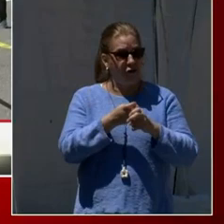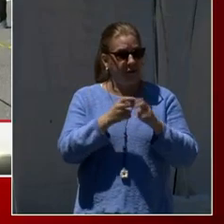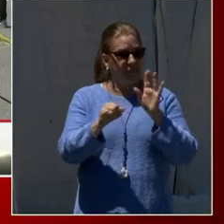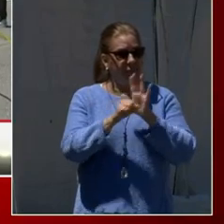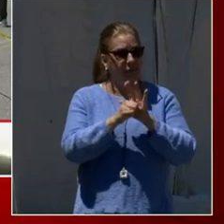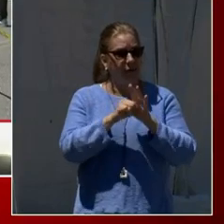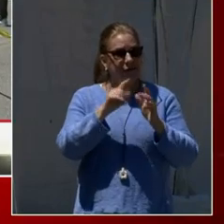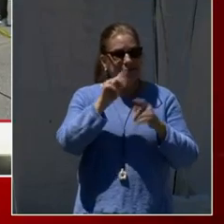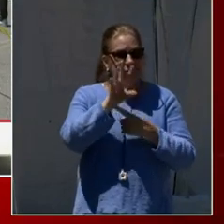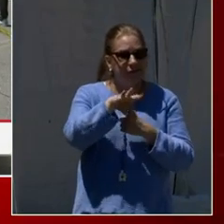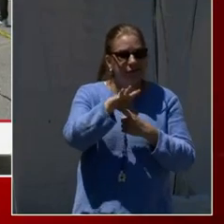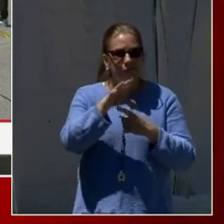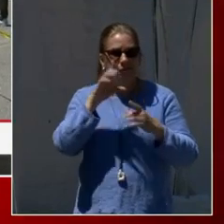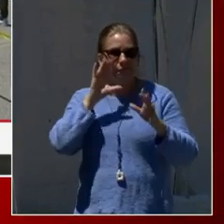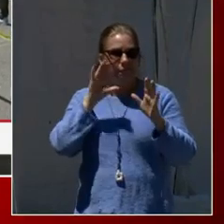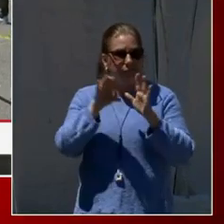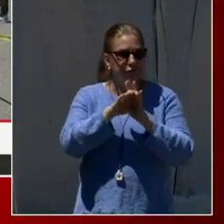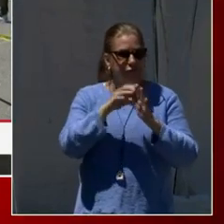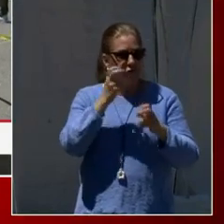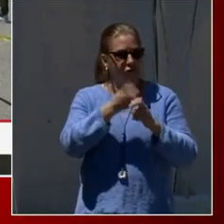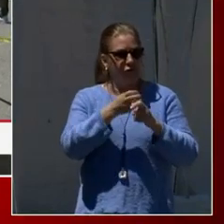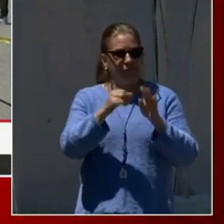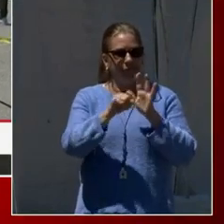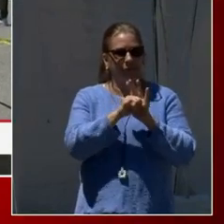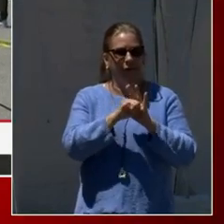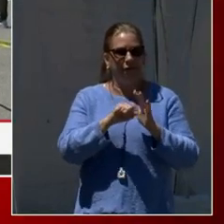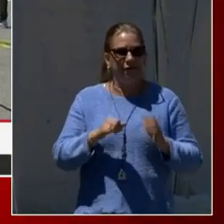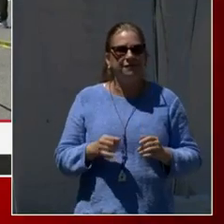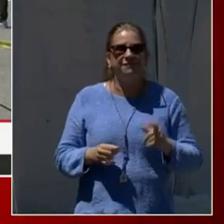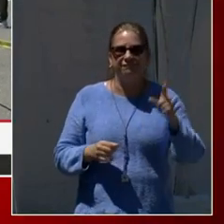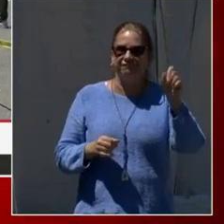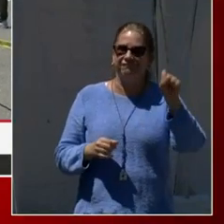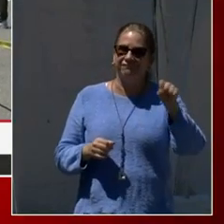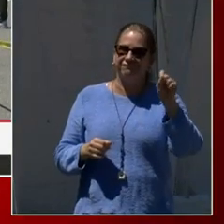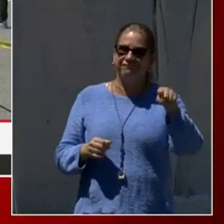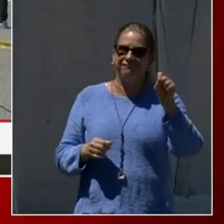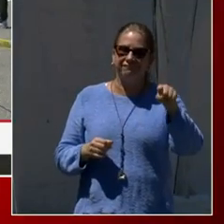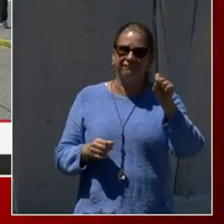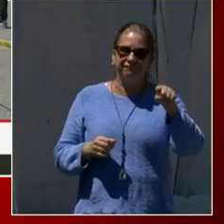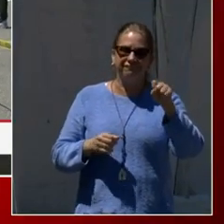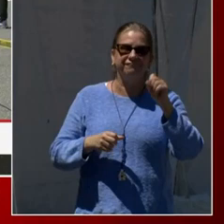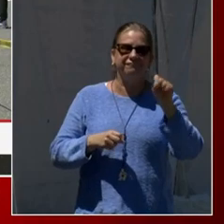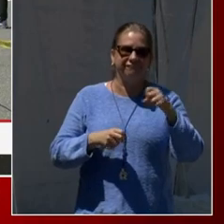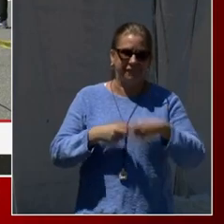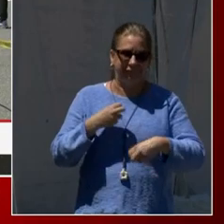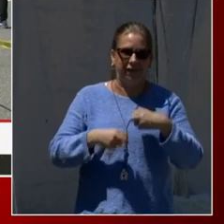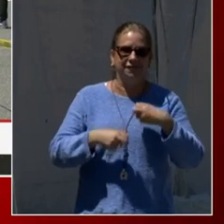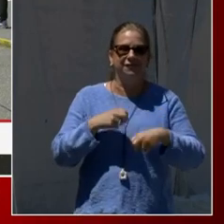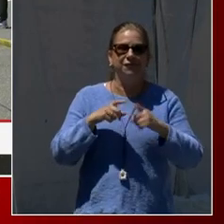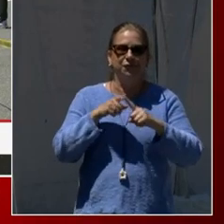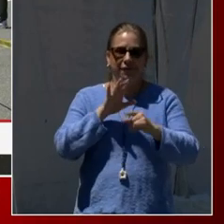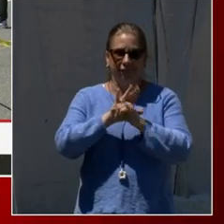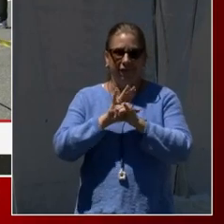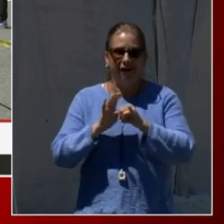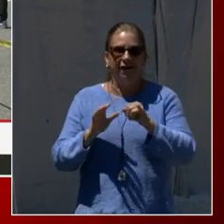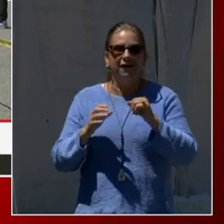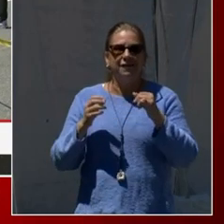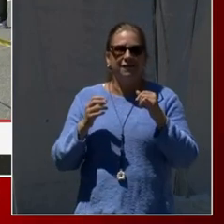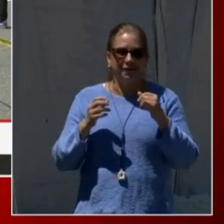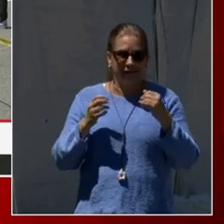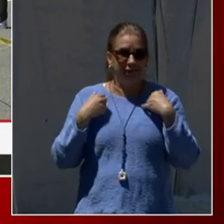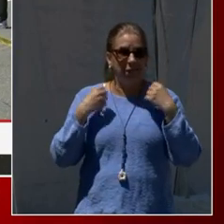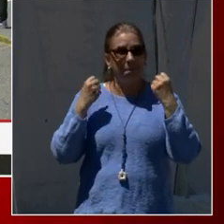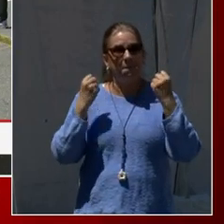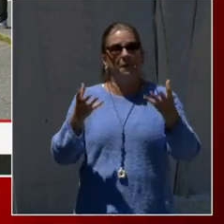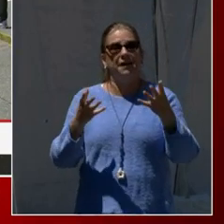I'm absolutely sure that we have images available. We've already put out some preliminary images where the people that are seen in those